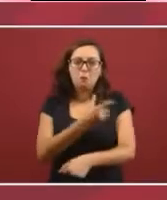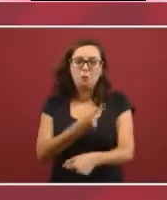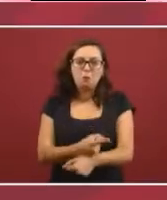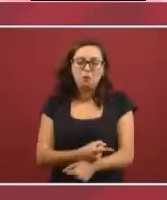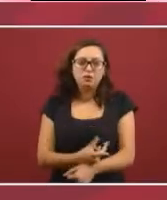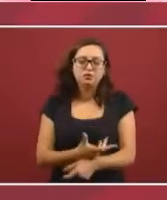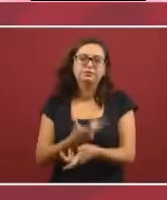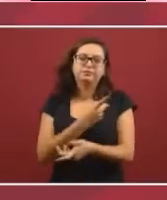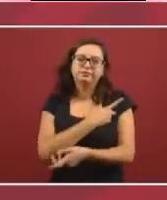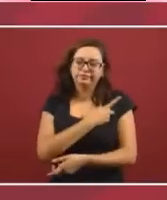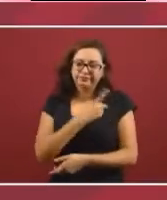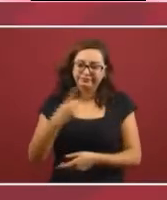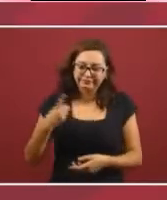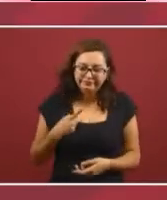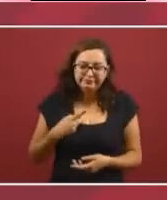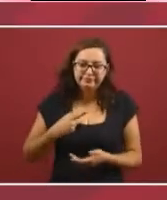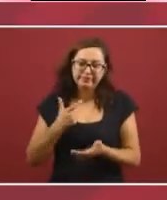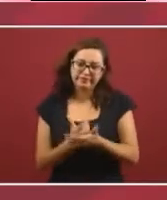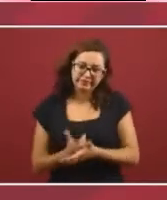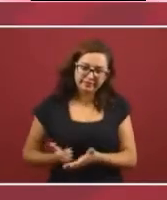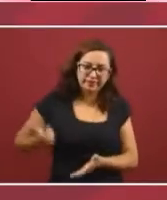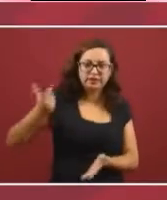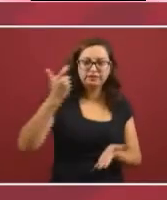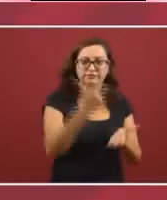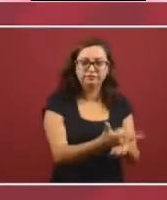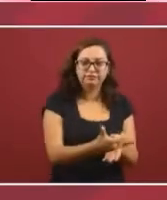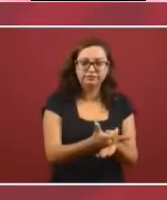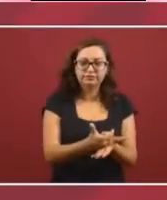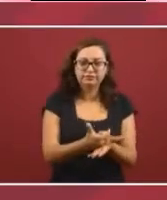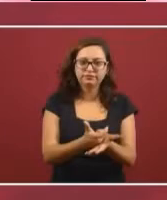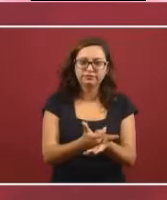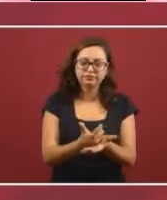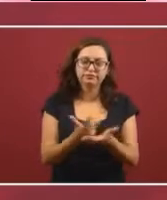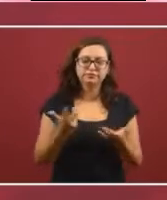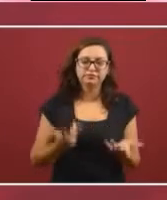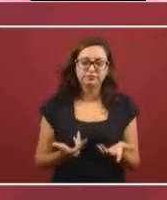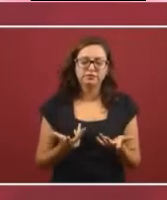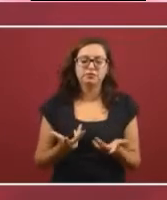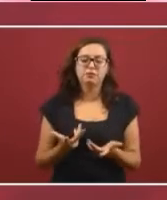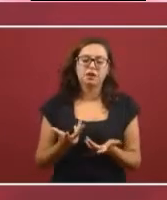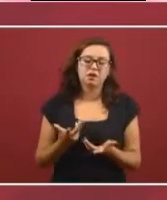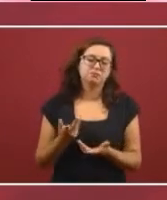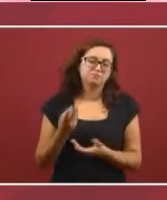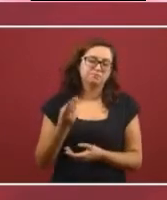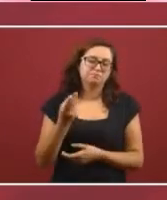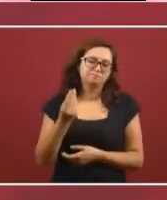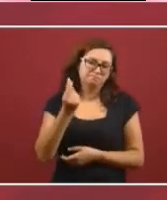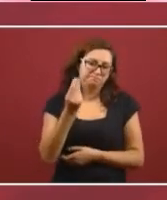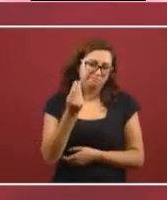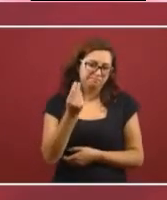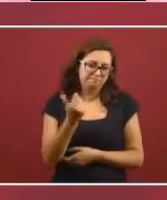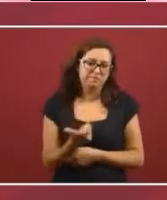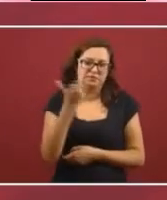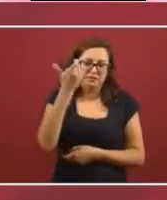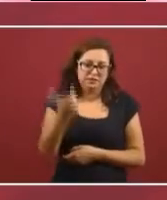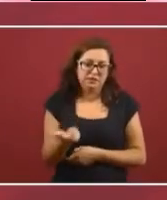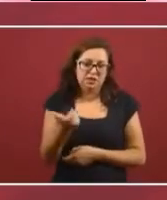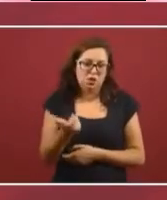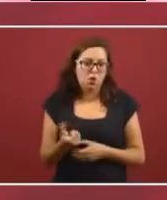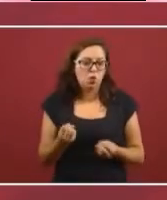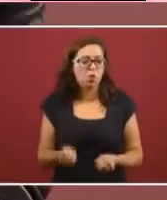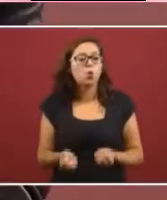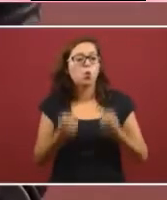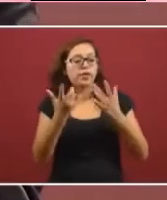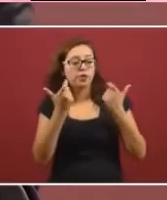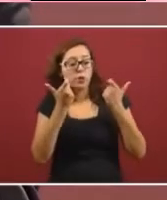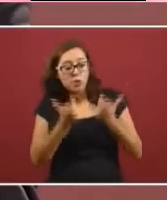lo que se va a devolver, what es will be returned is the money according to the que